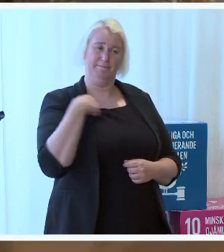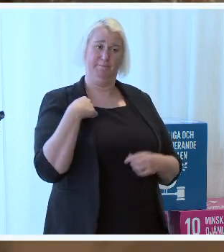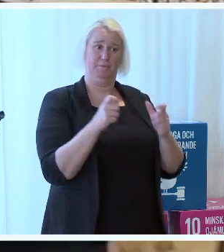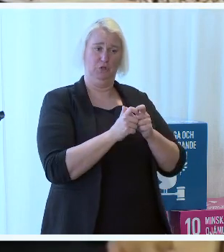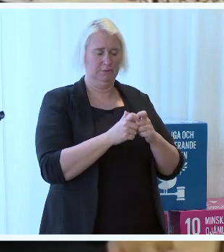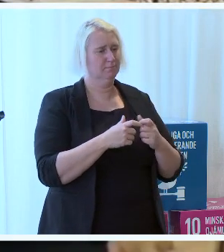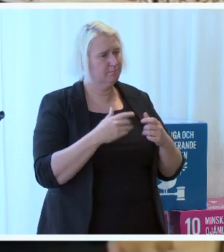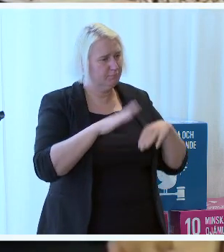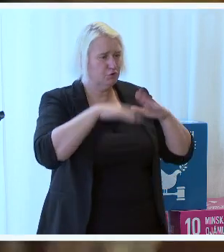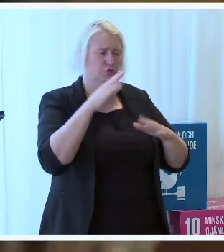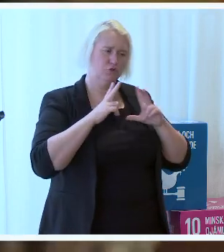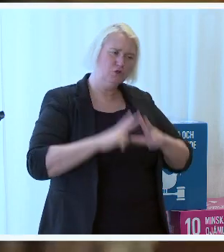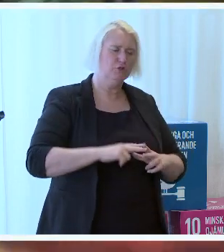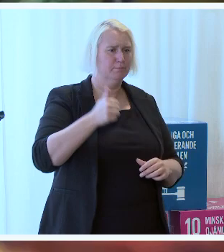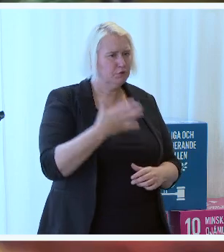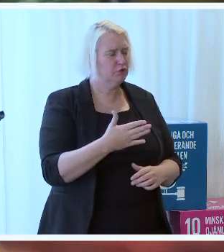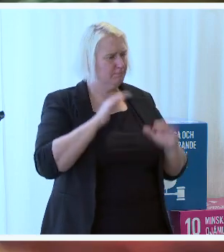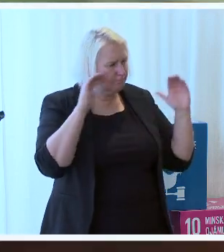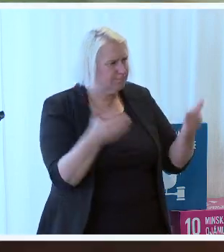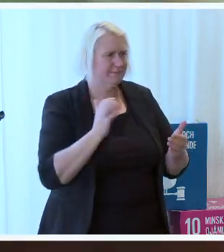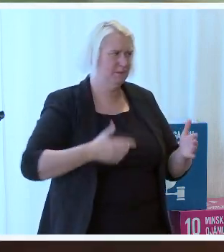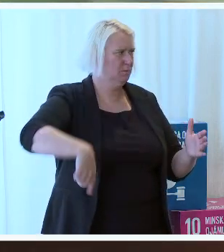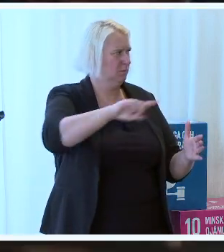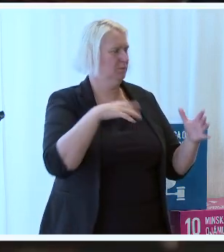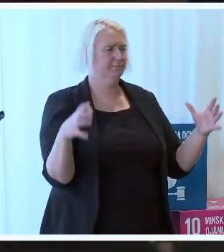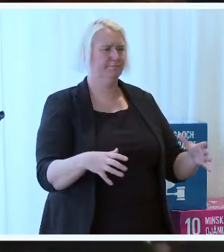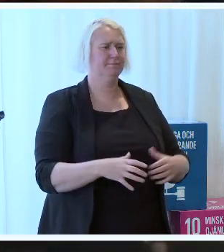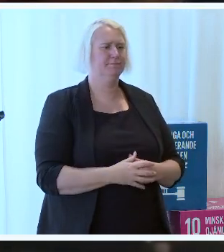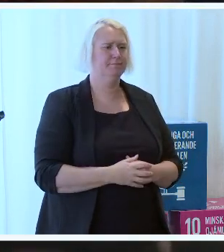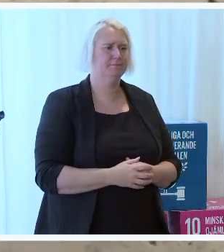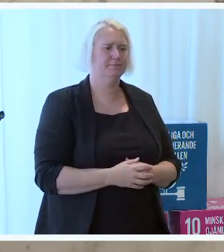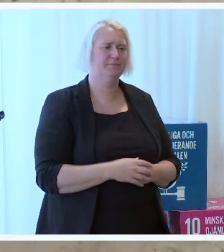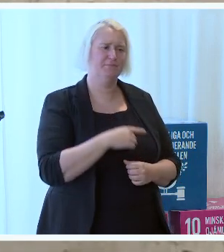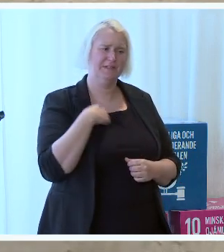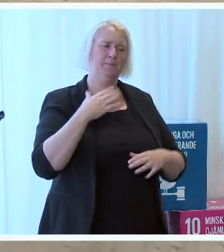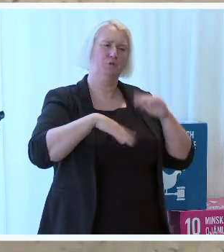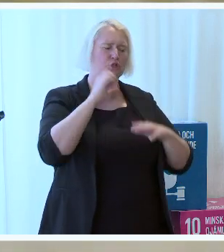world. Together, we are building intelligent solutions to poverty.